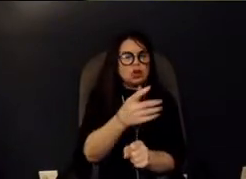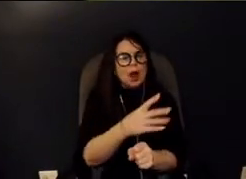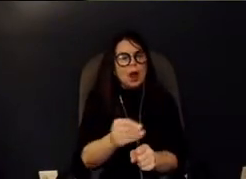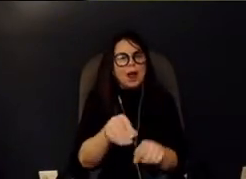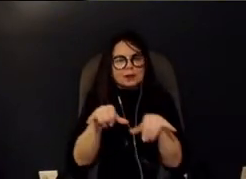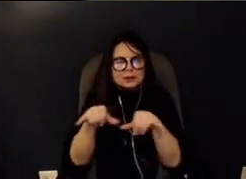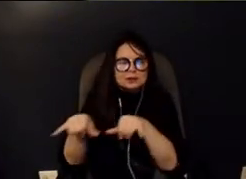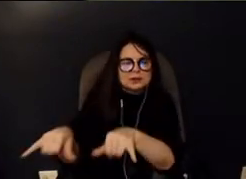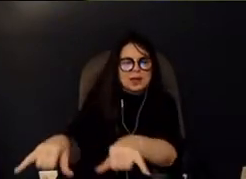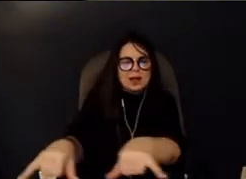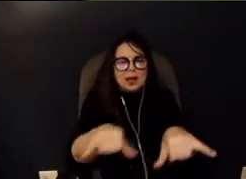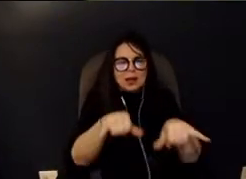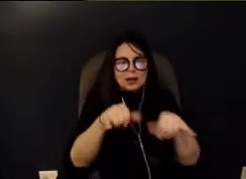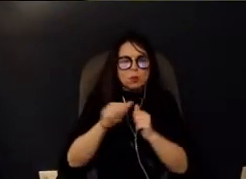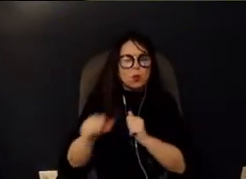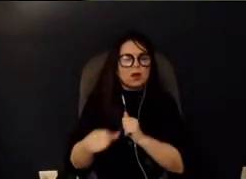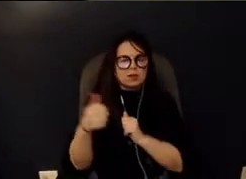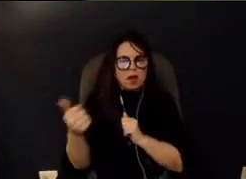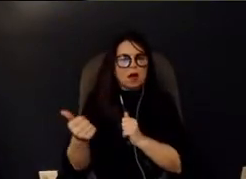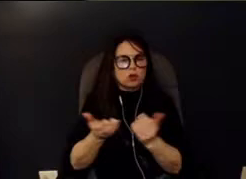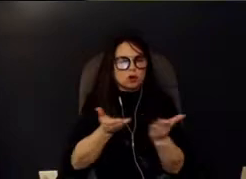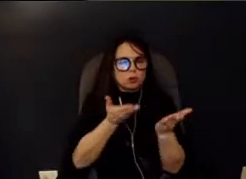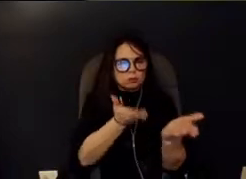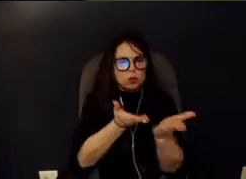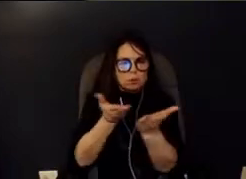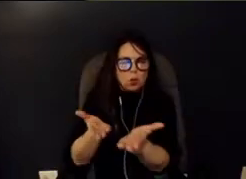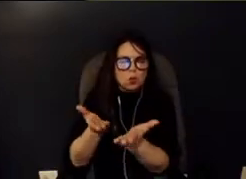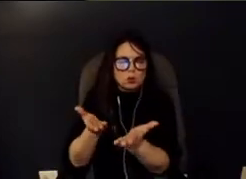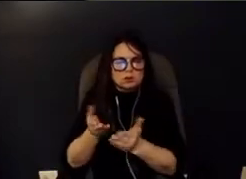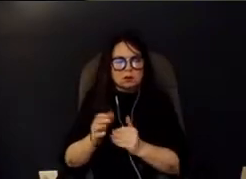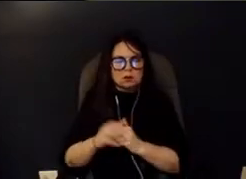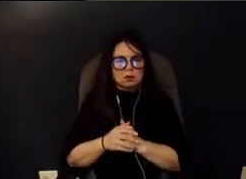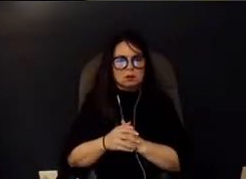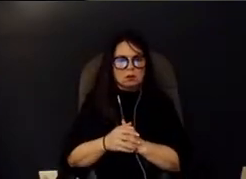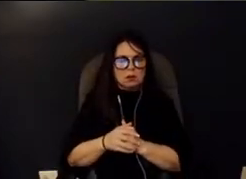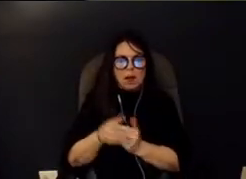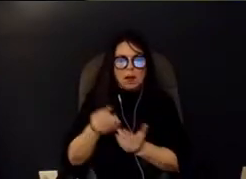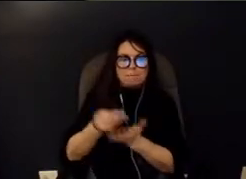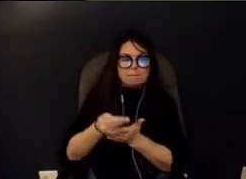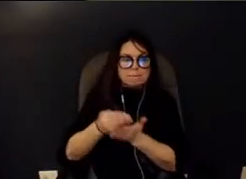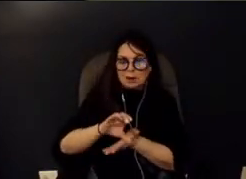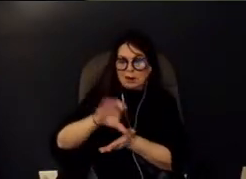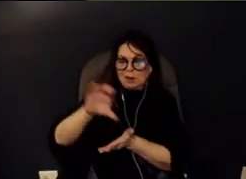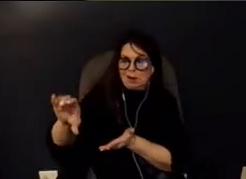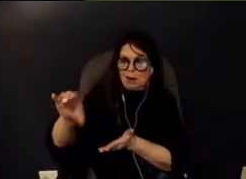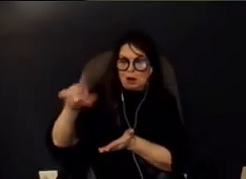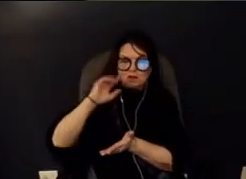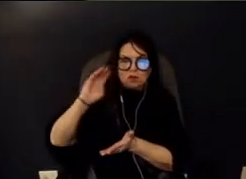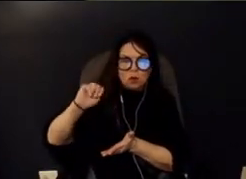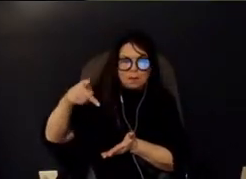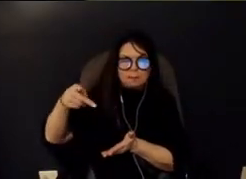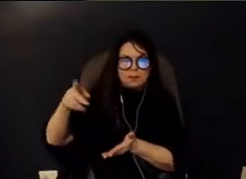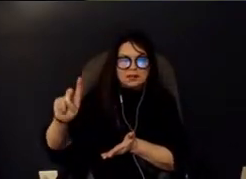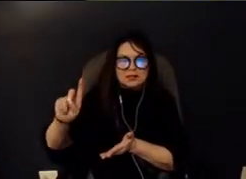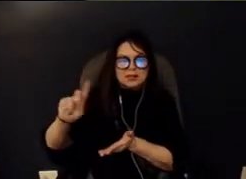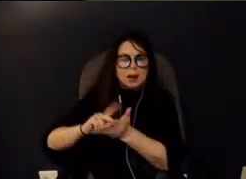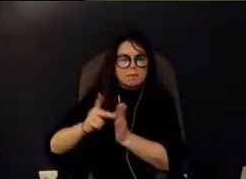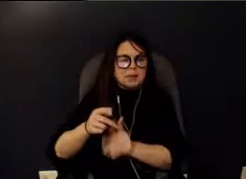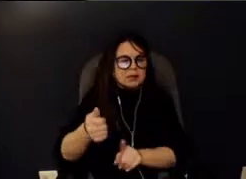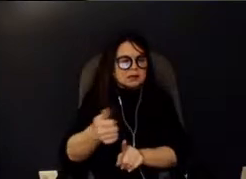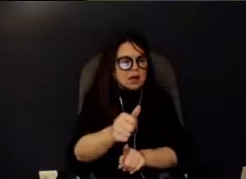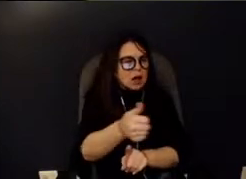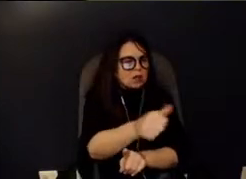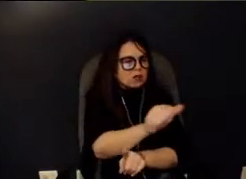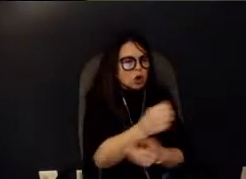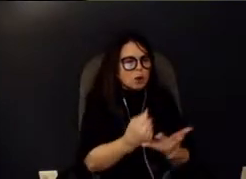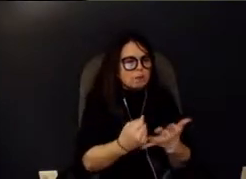funds. Setting aside money in MPD's budget pits every single other city priority against the police department,